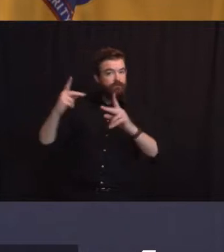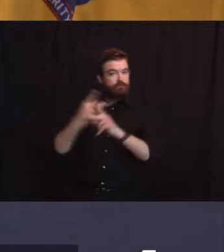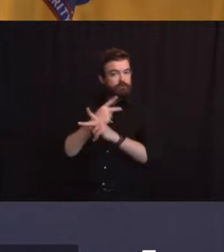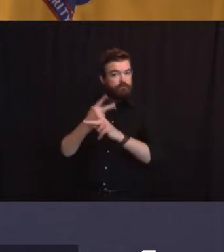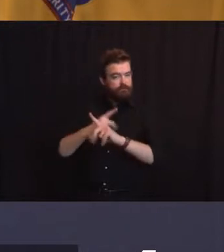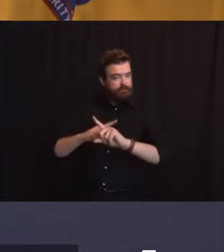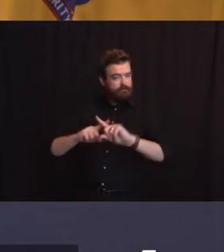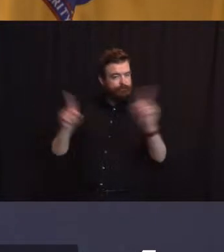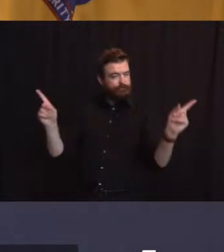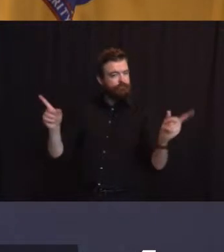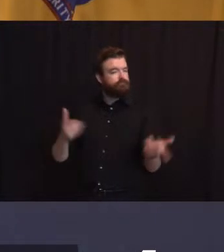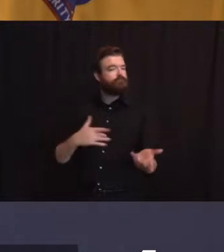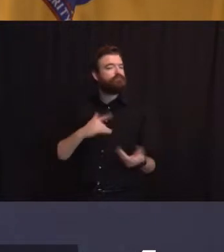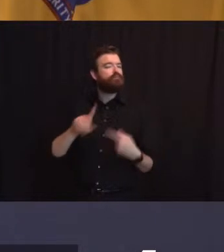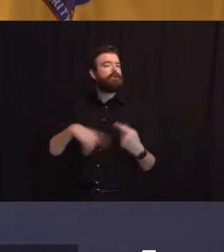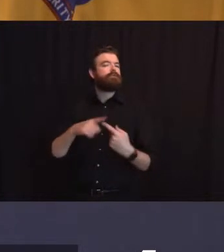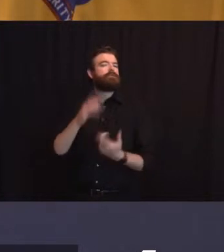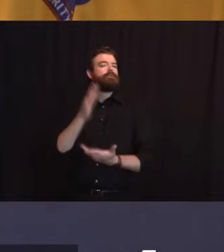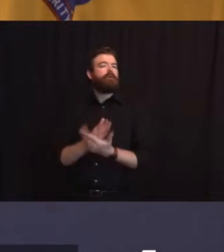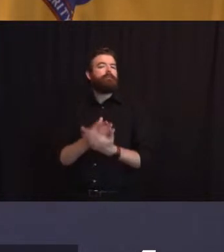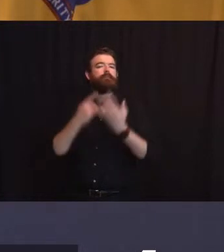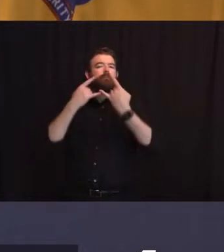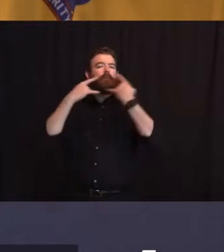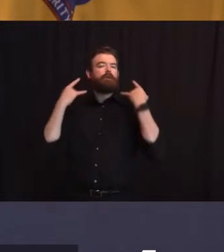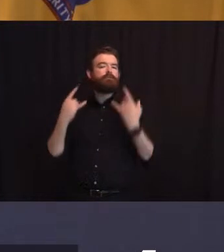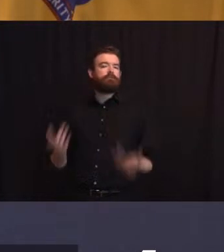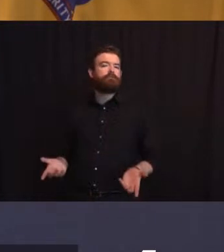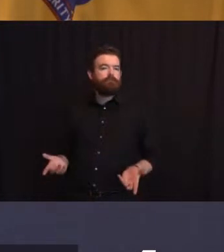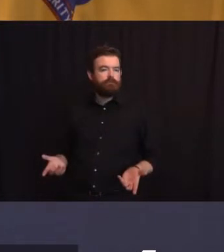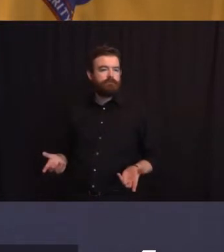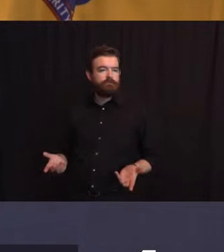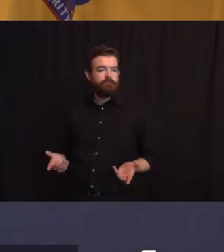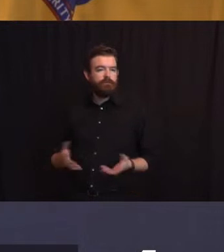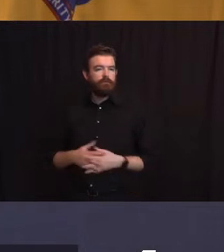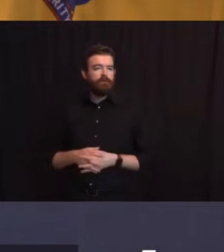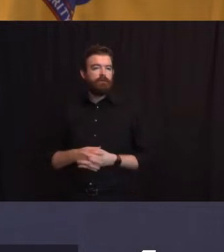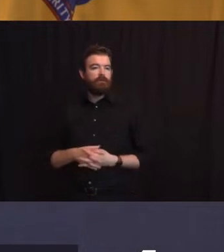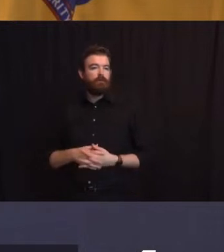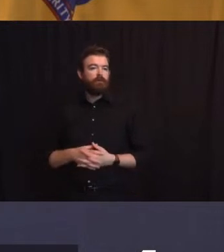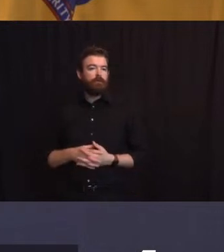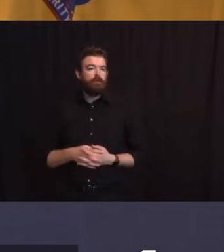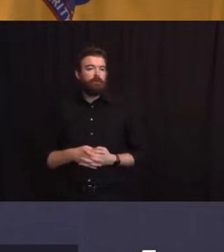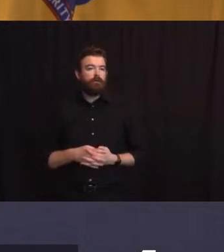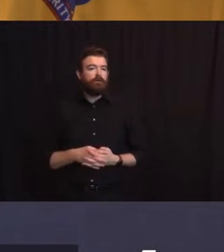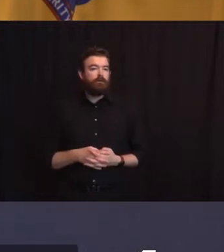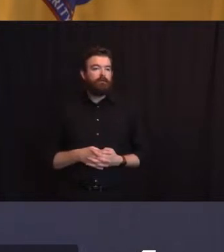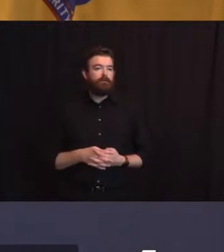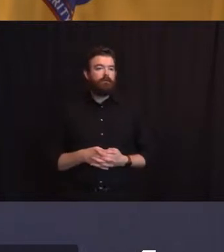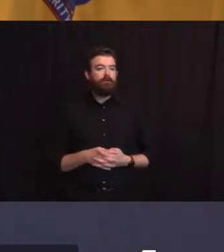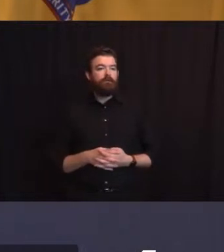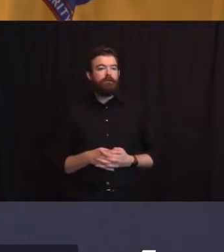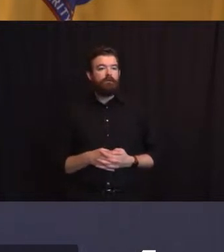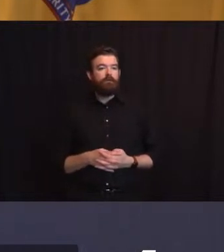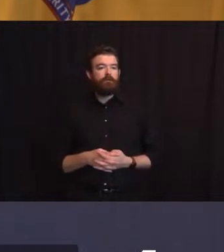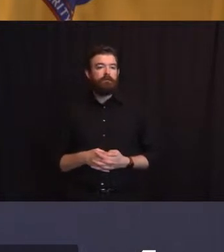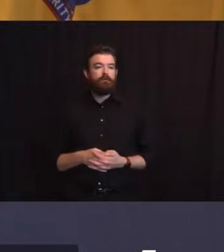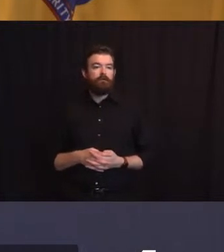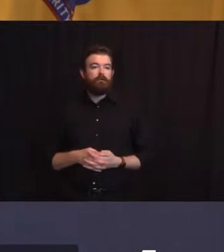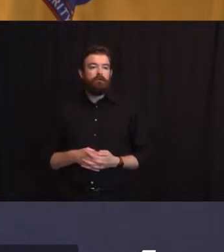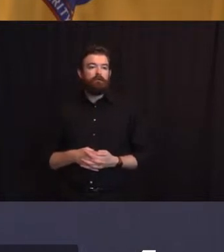message to unvaccinated people that affirms their skepticism that the vaccines are not effective? You may see